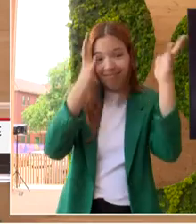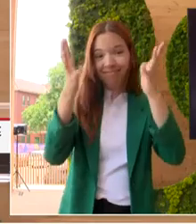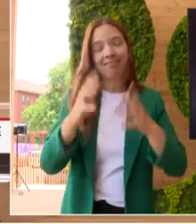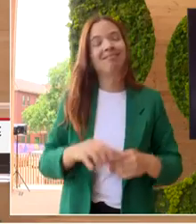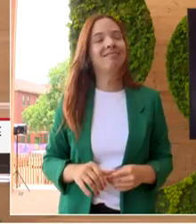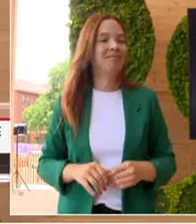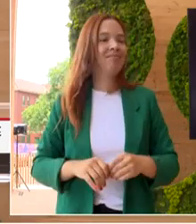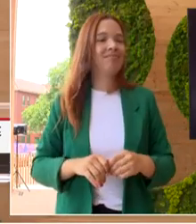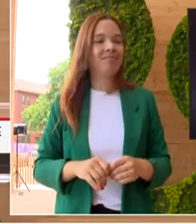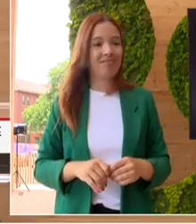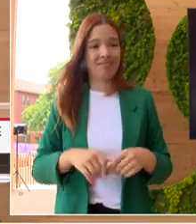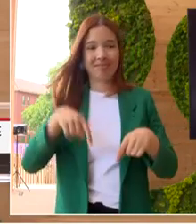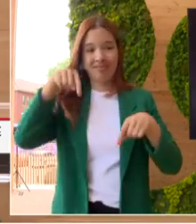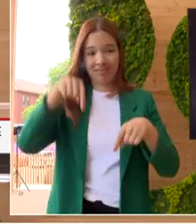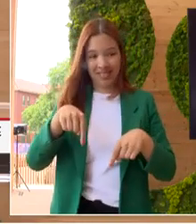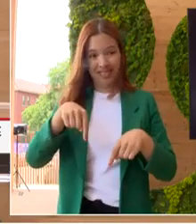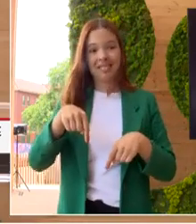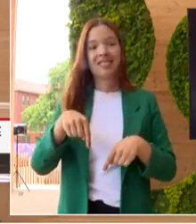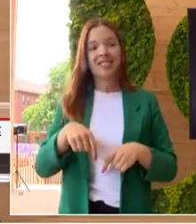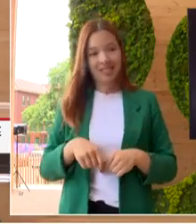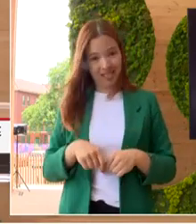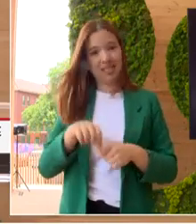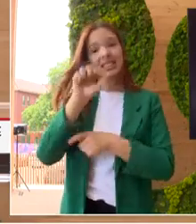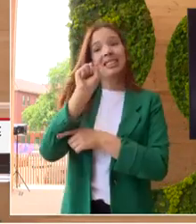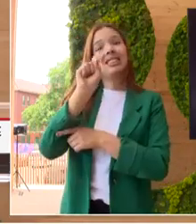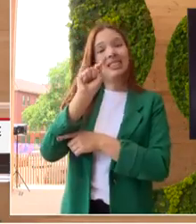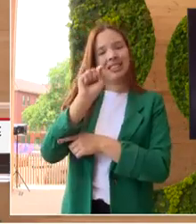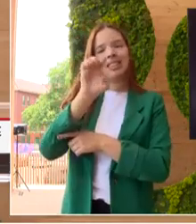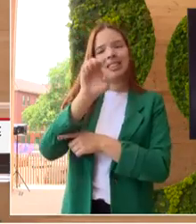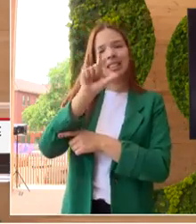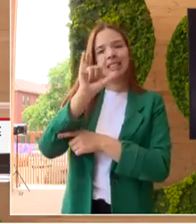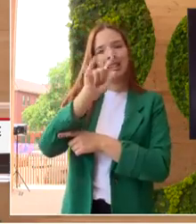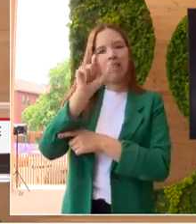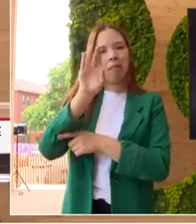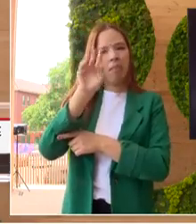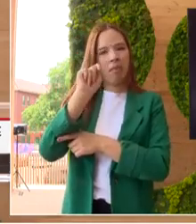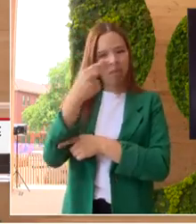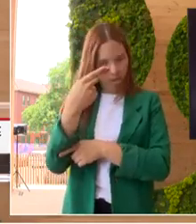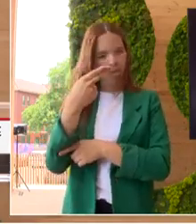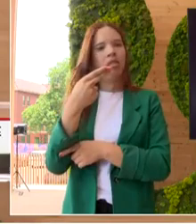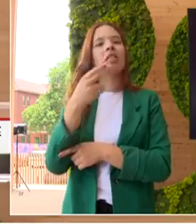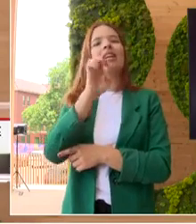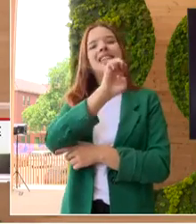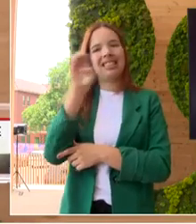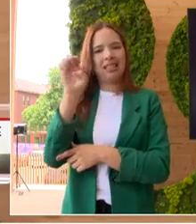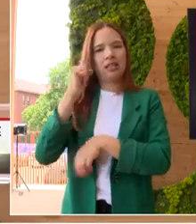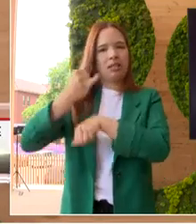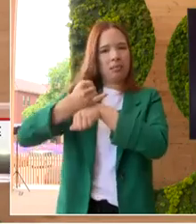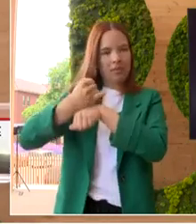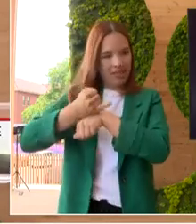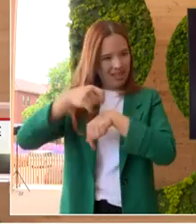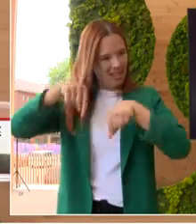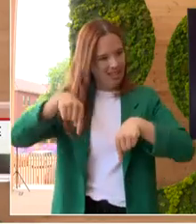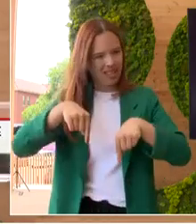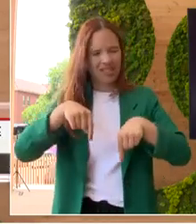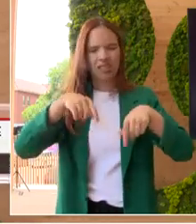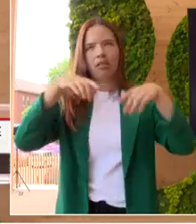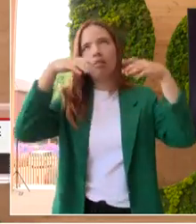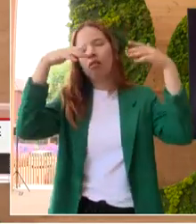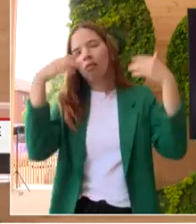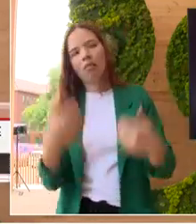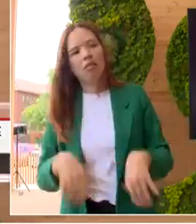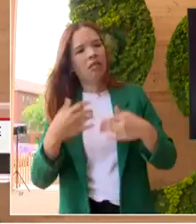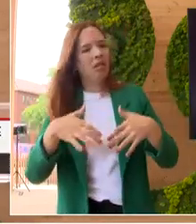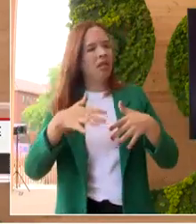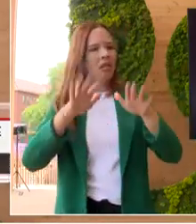on St. Elizabeth's East. So there are so many good things that we expect. More